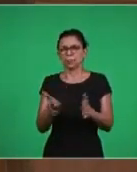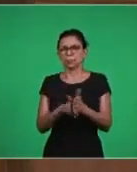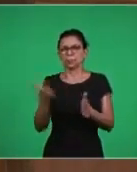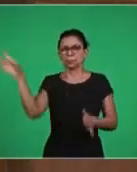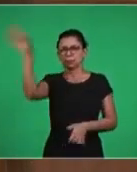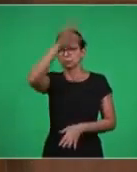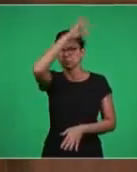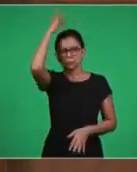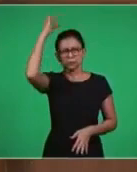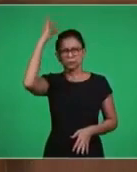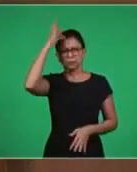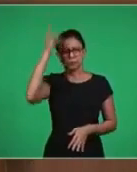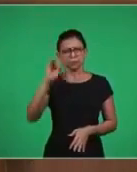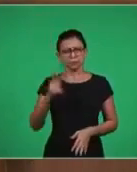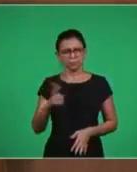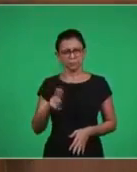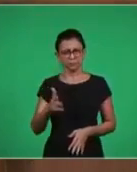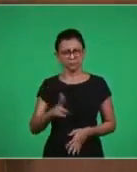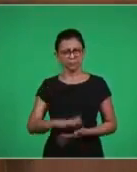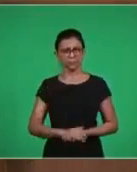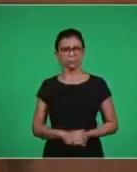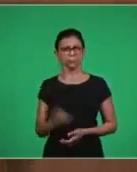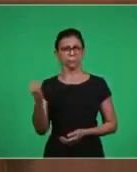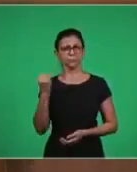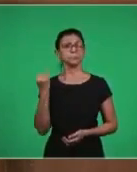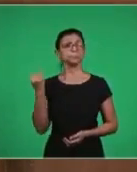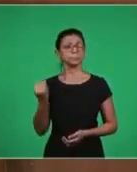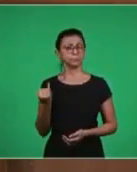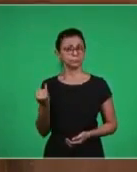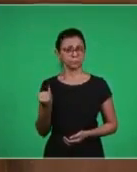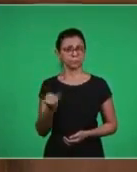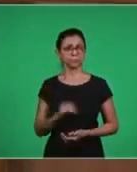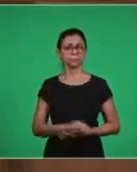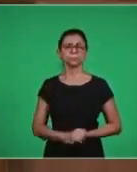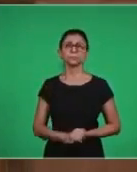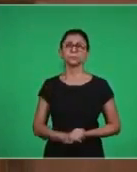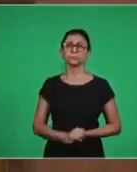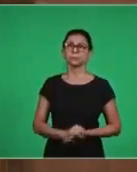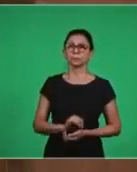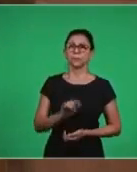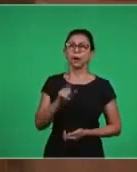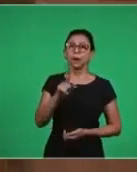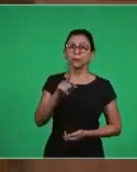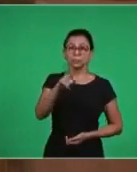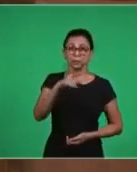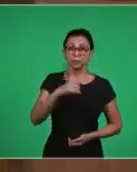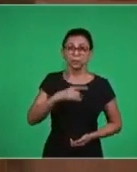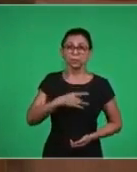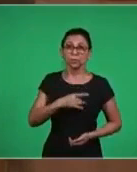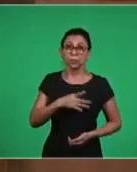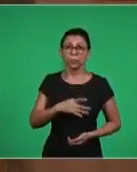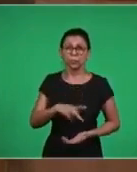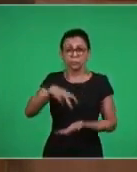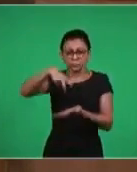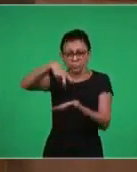Spirit wants them to have. What is important for us is that we need to be prepared. If you're afraid,